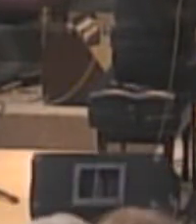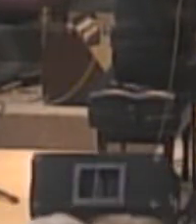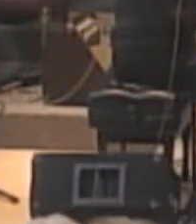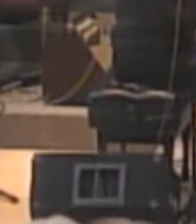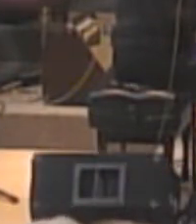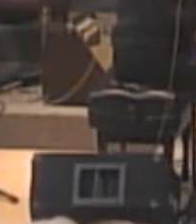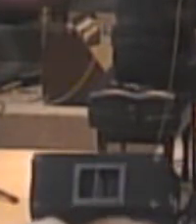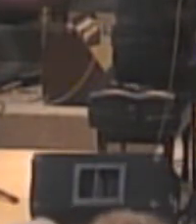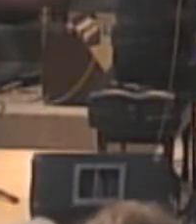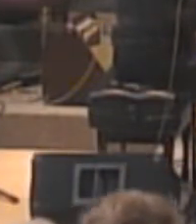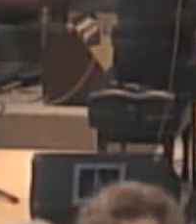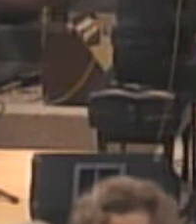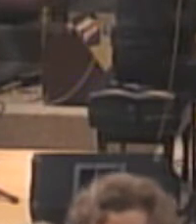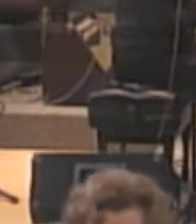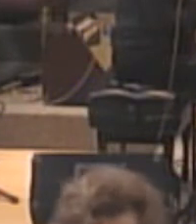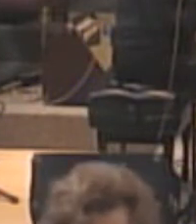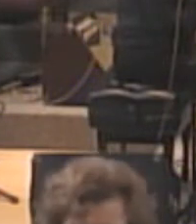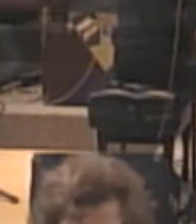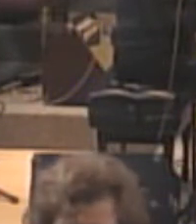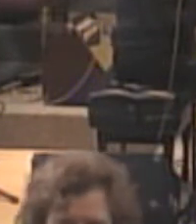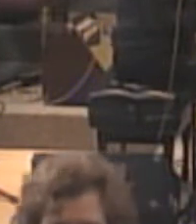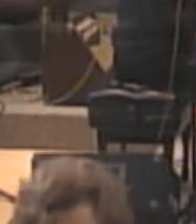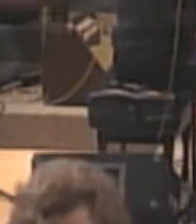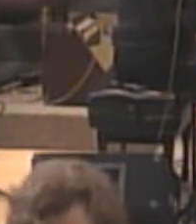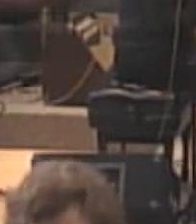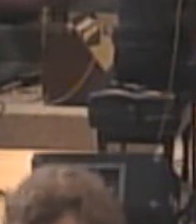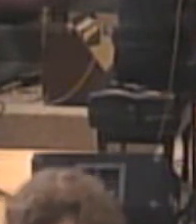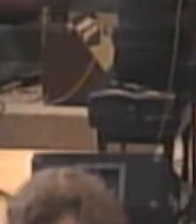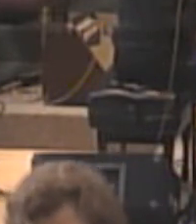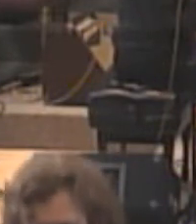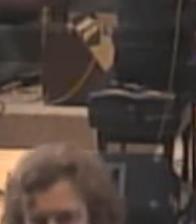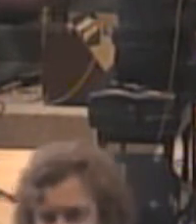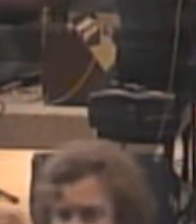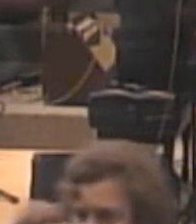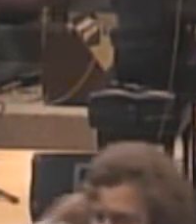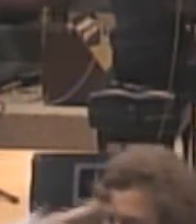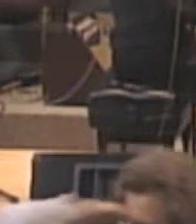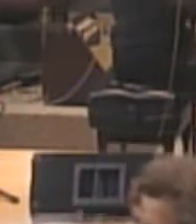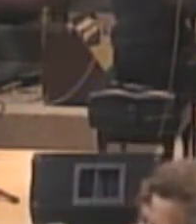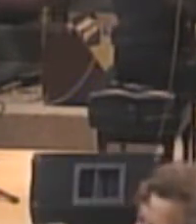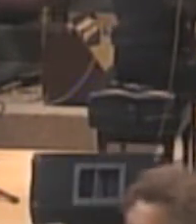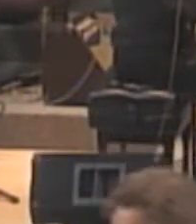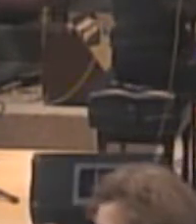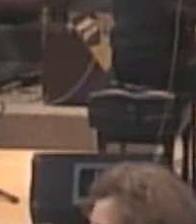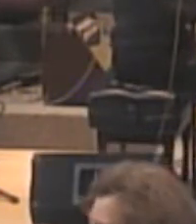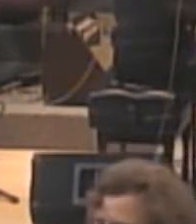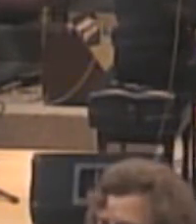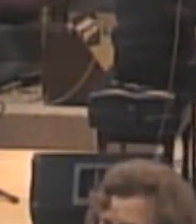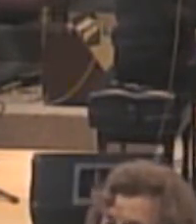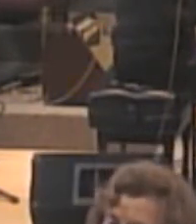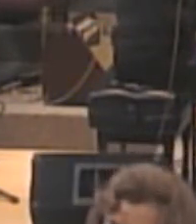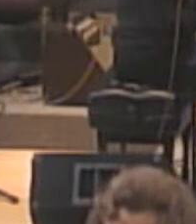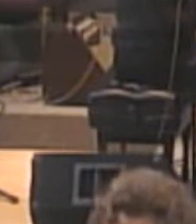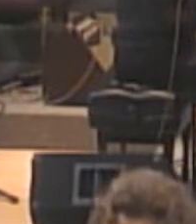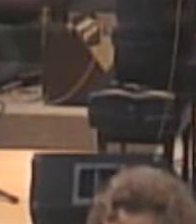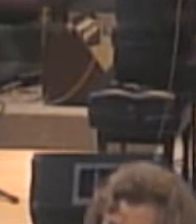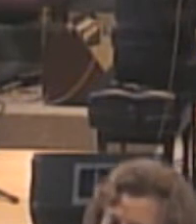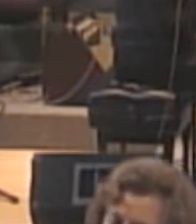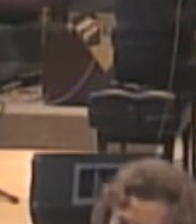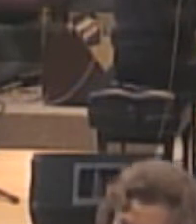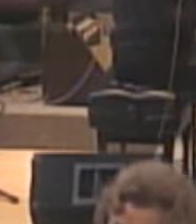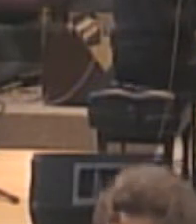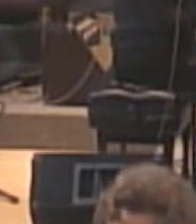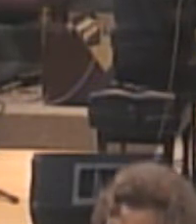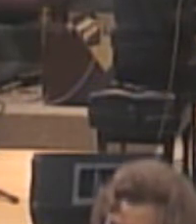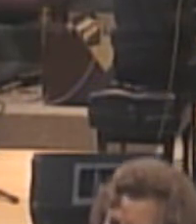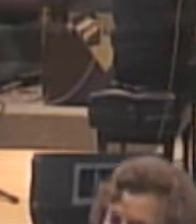bright, sunshiny day. Gotta say it again. Hey, it's gonna be a bright, very bright, a